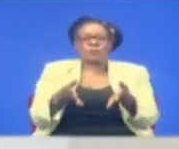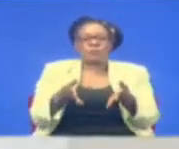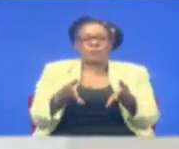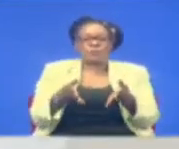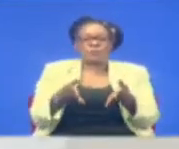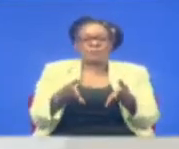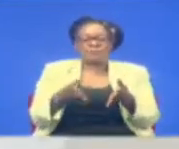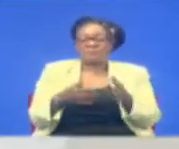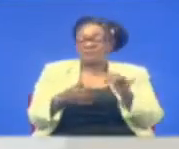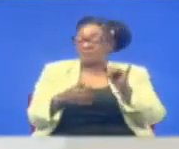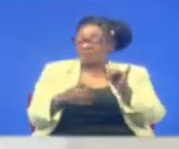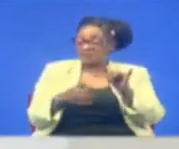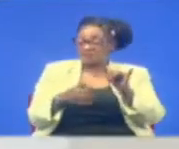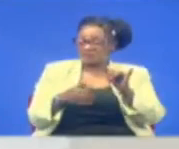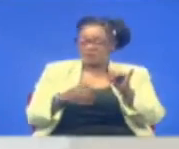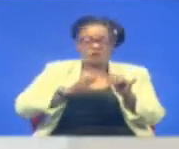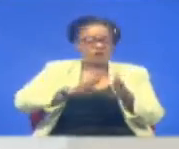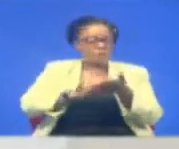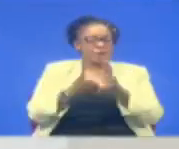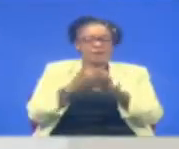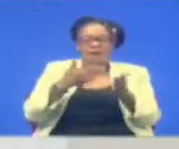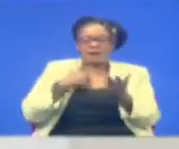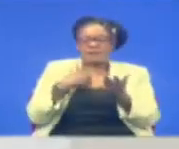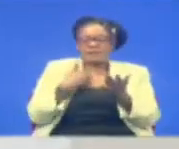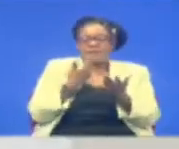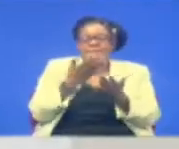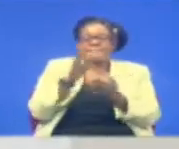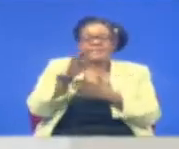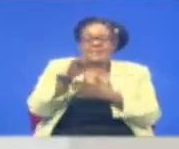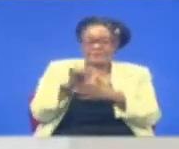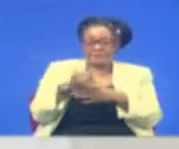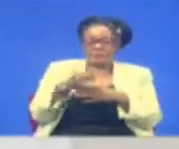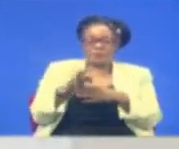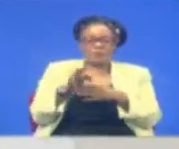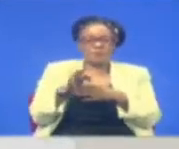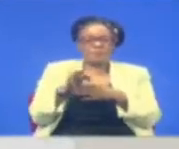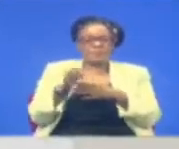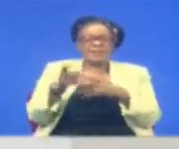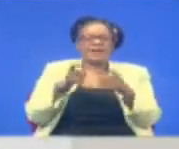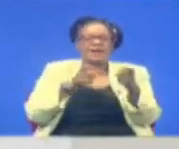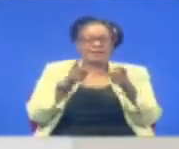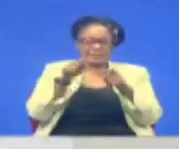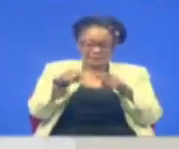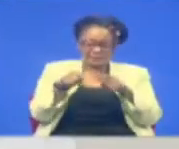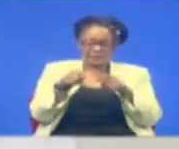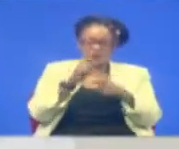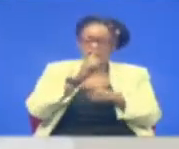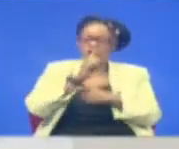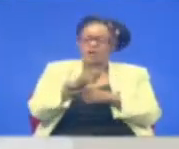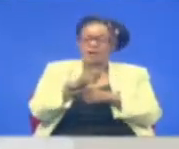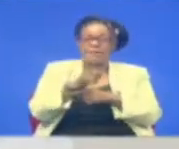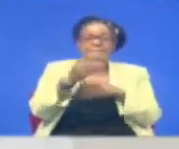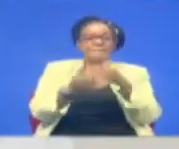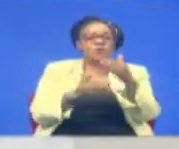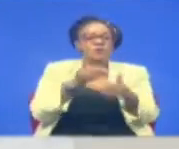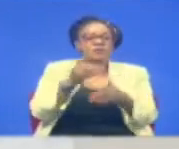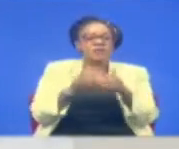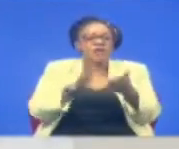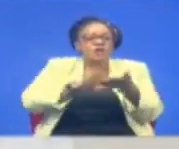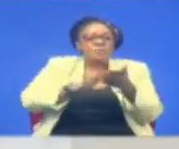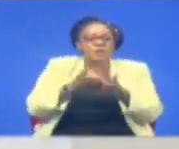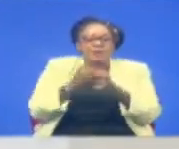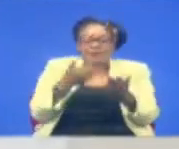because nobody has the preserve of directing this process. Nobody also has